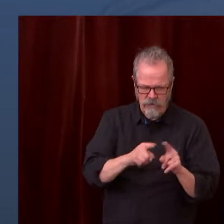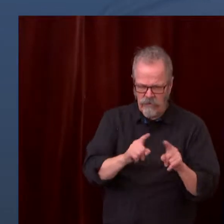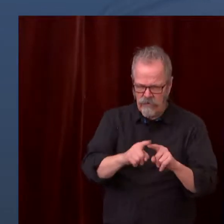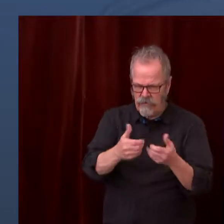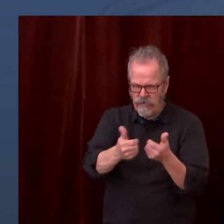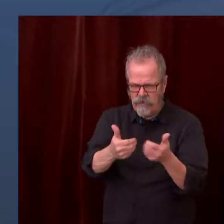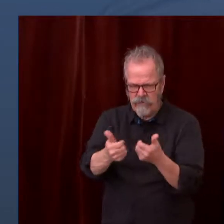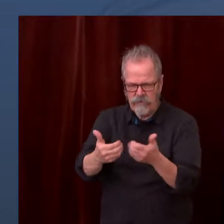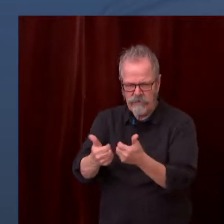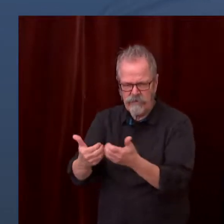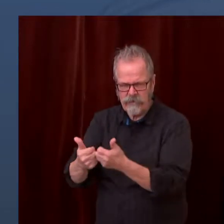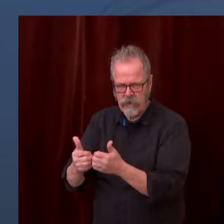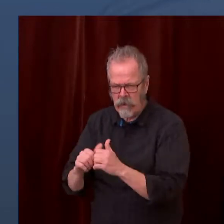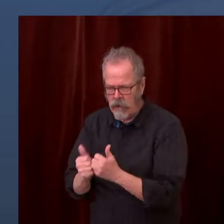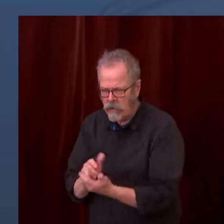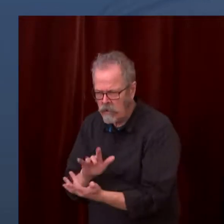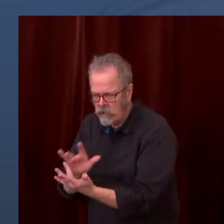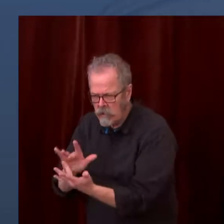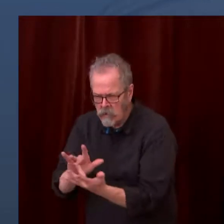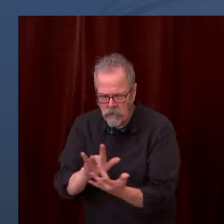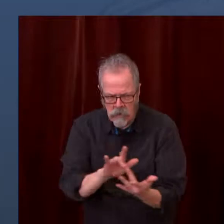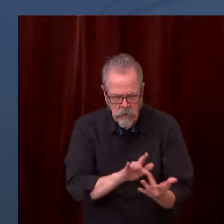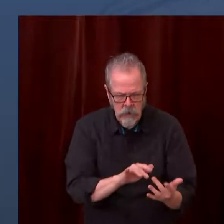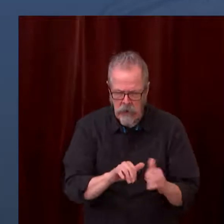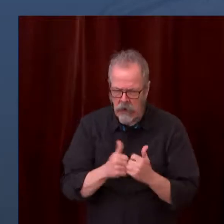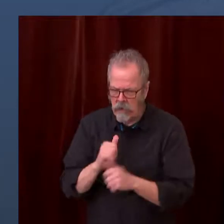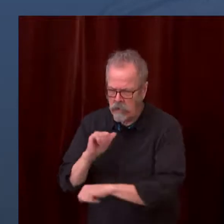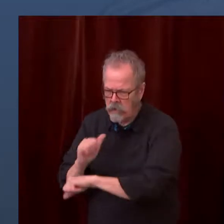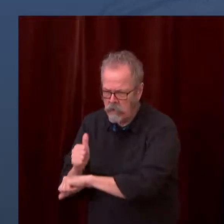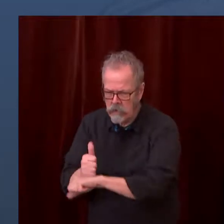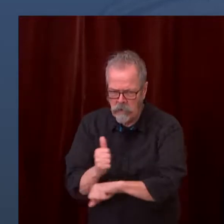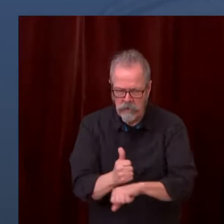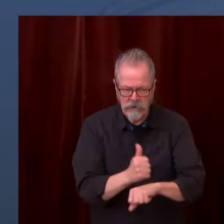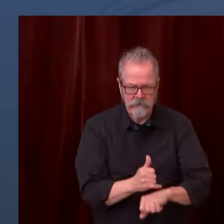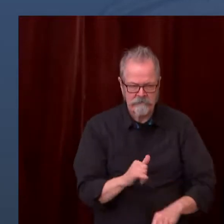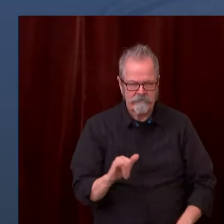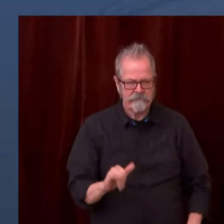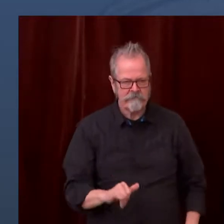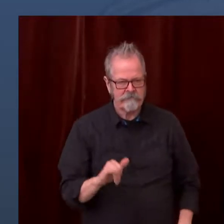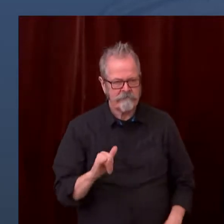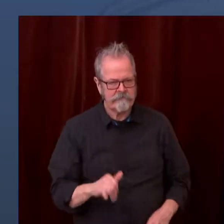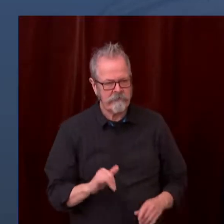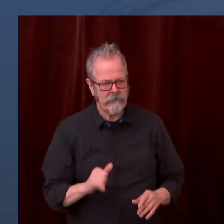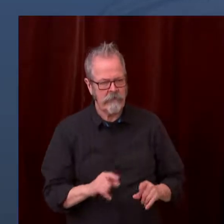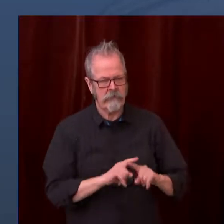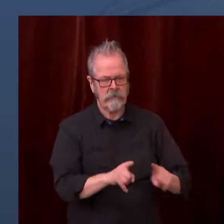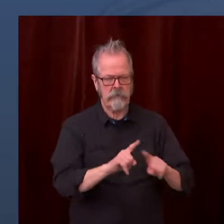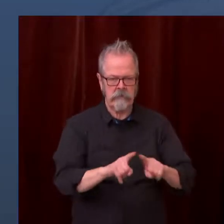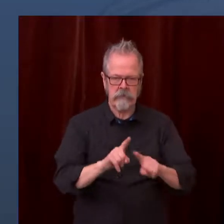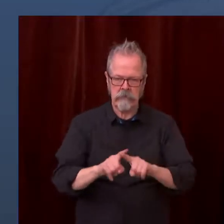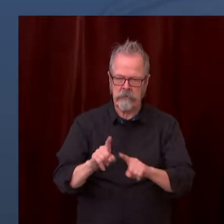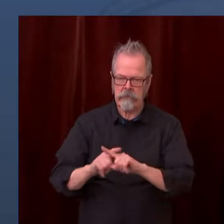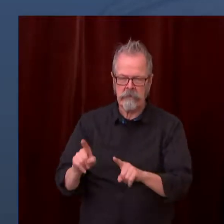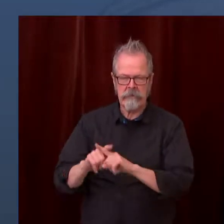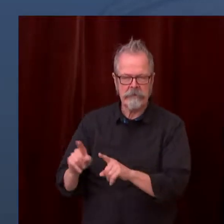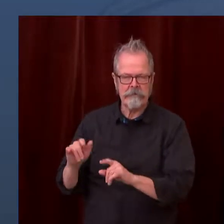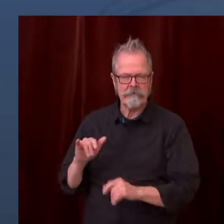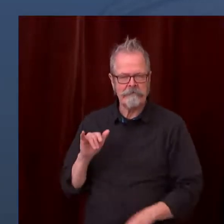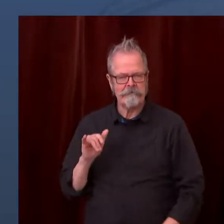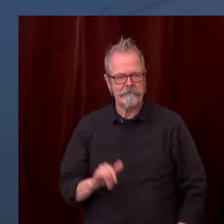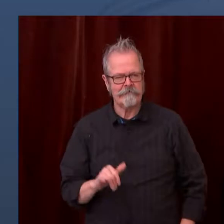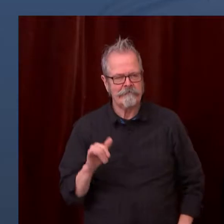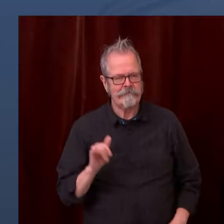contact them through multiple channels to find out if in fact they have doses. And we're continuing to see if there's a way